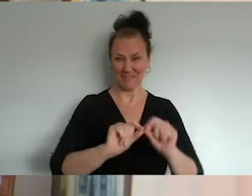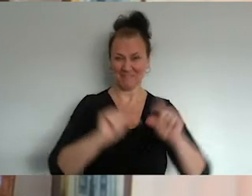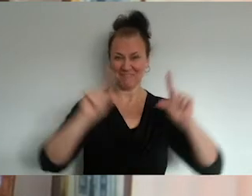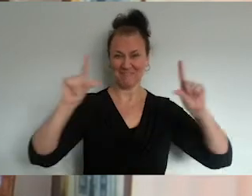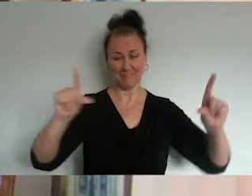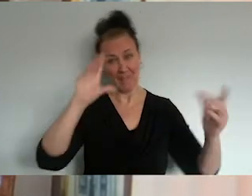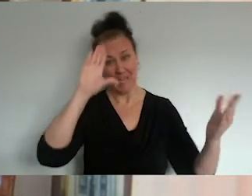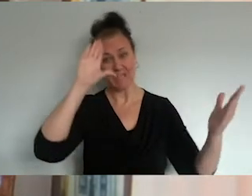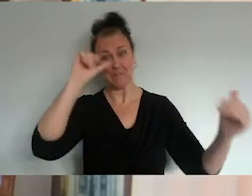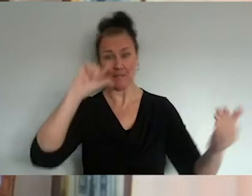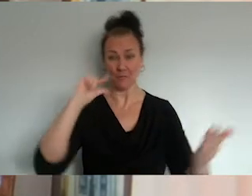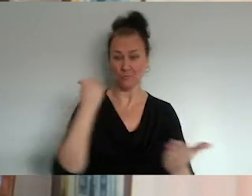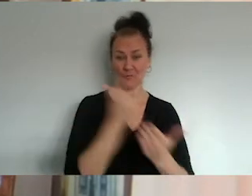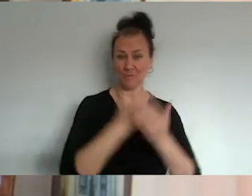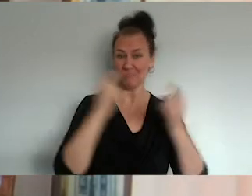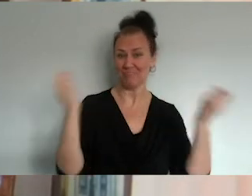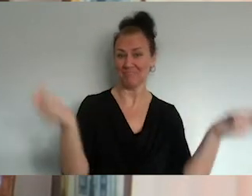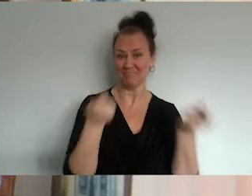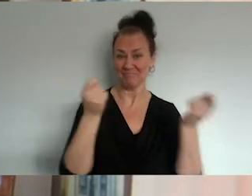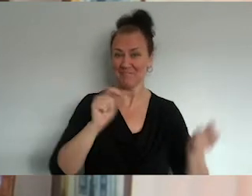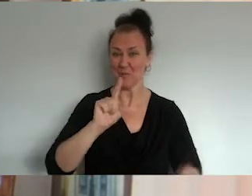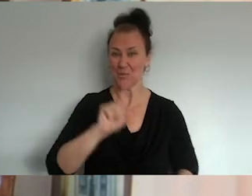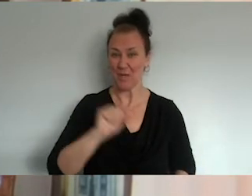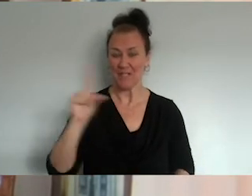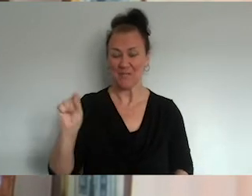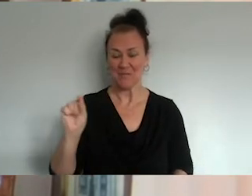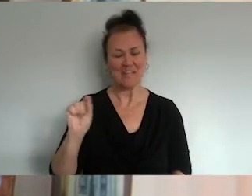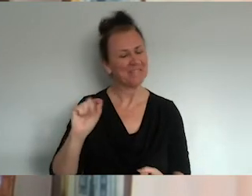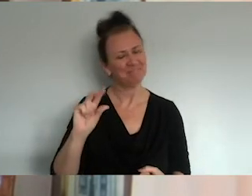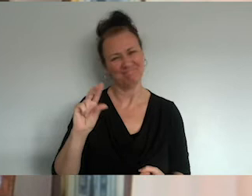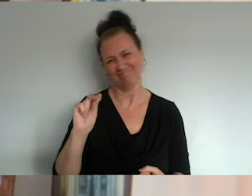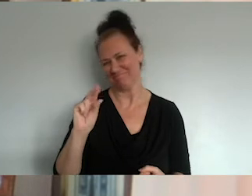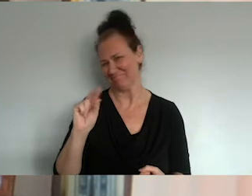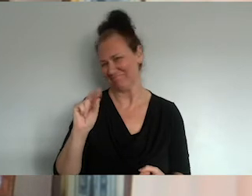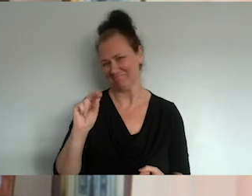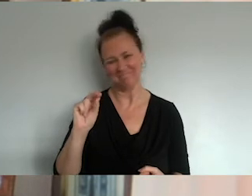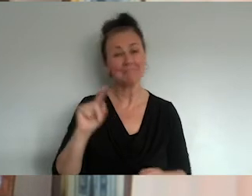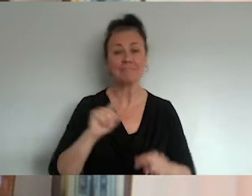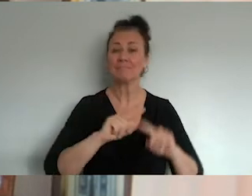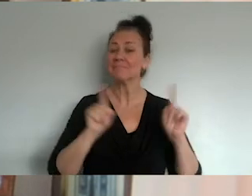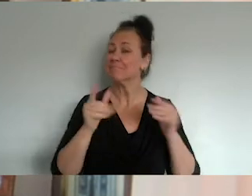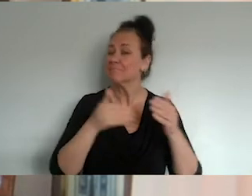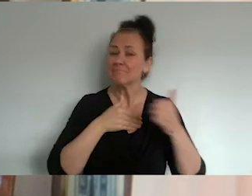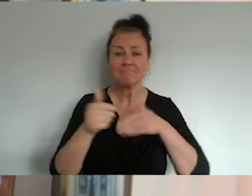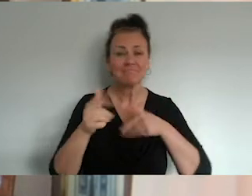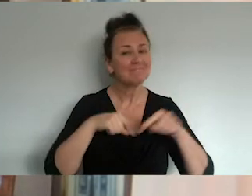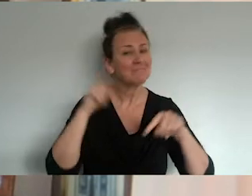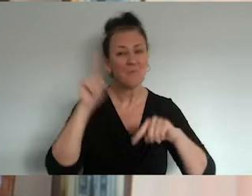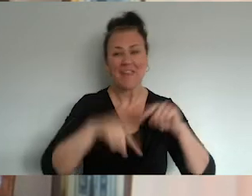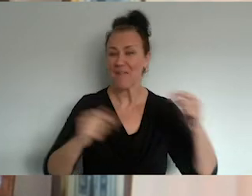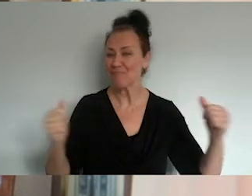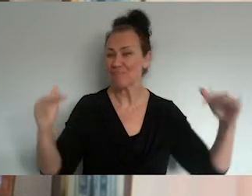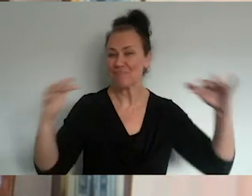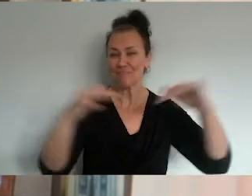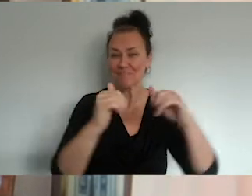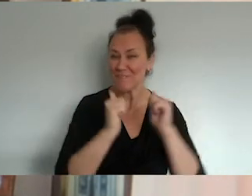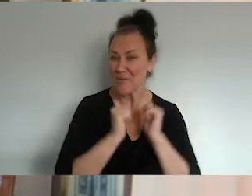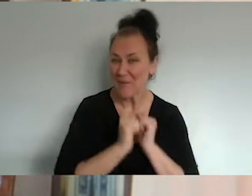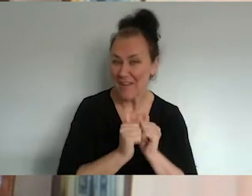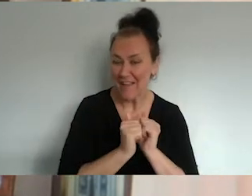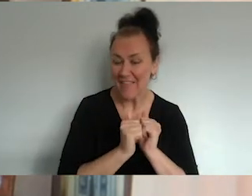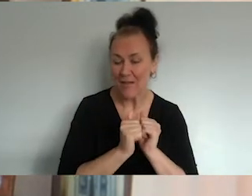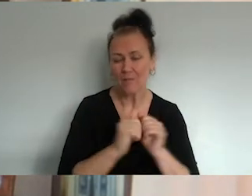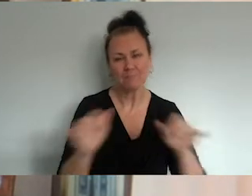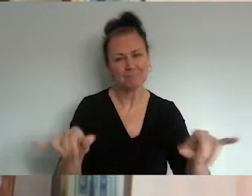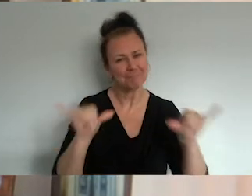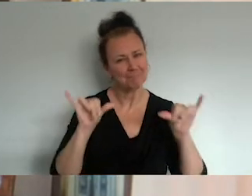this isn't how any of us expected to be celebrating the class of 2020, but even though we can't be together in person,